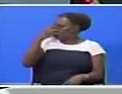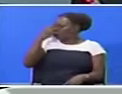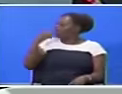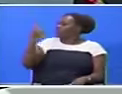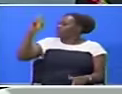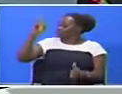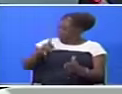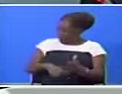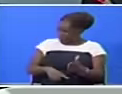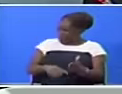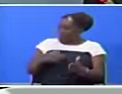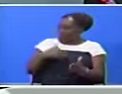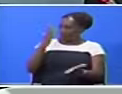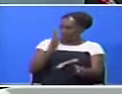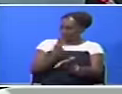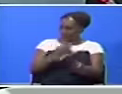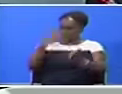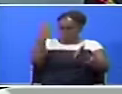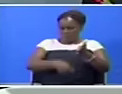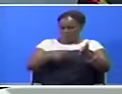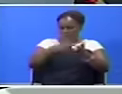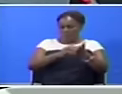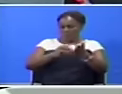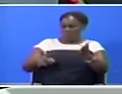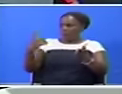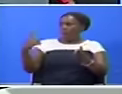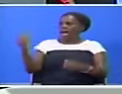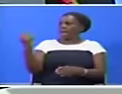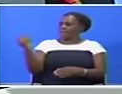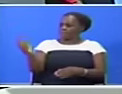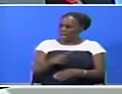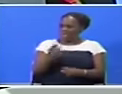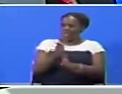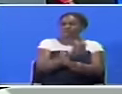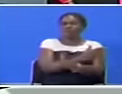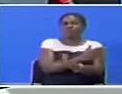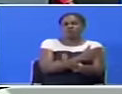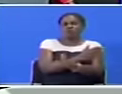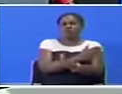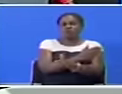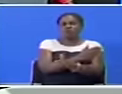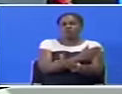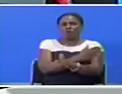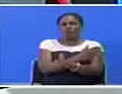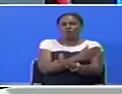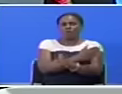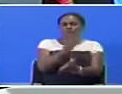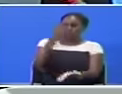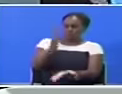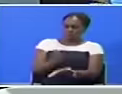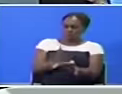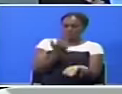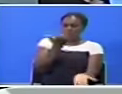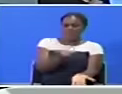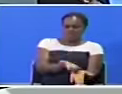claim that there was indeed a duty waiver 1 month before the maize came in, if we can have the verdict, this was? Correct. The evidence